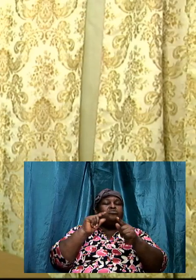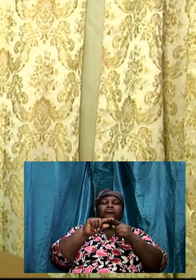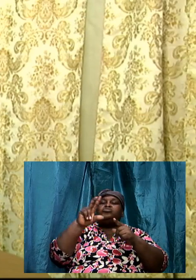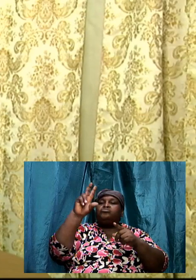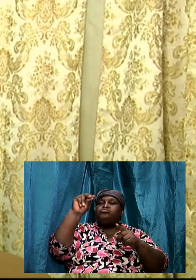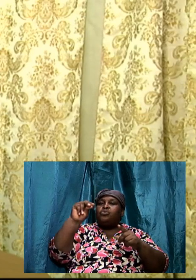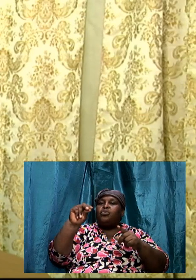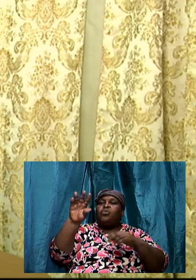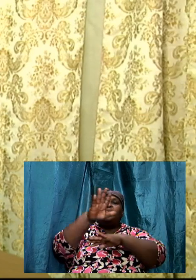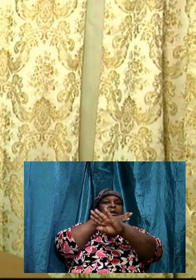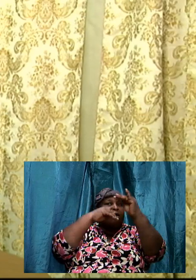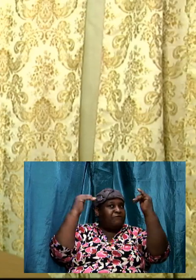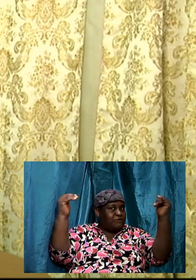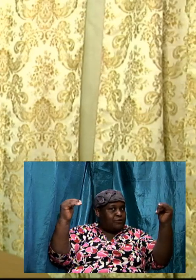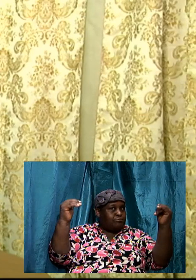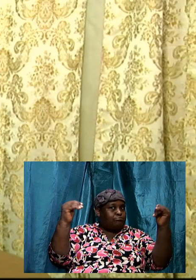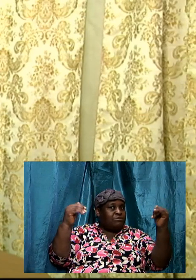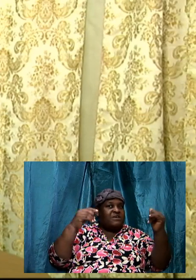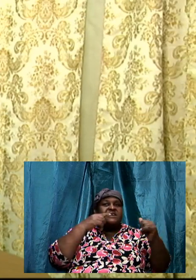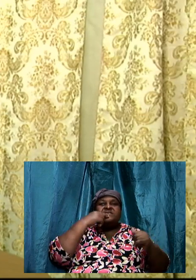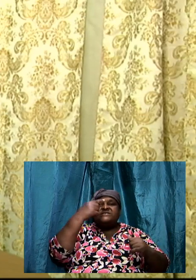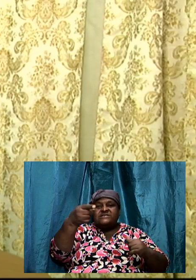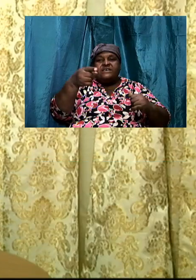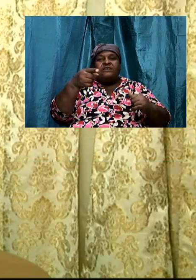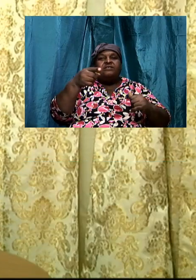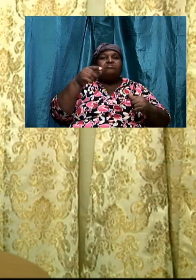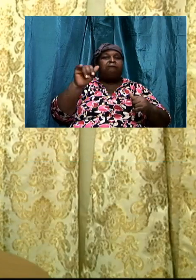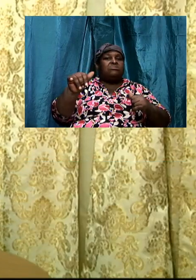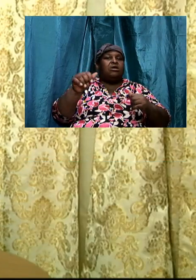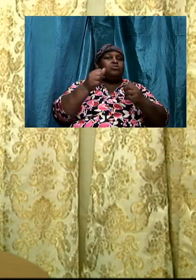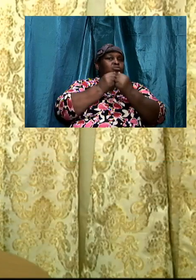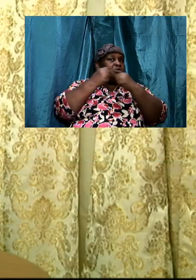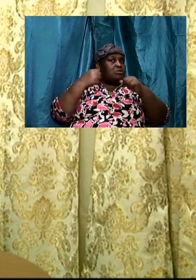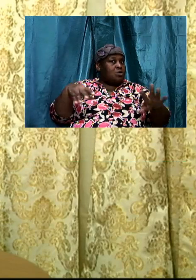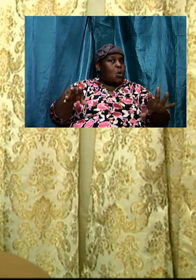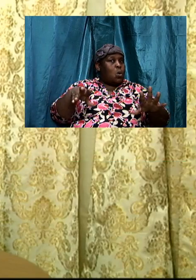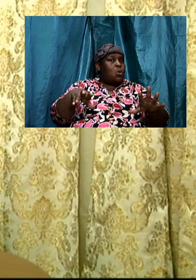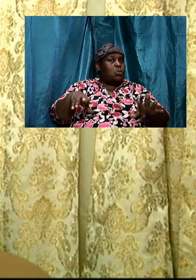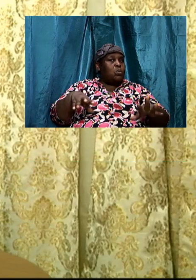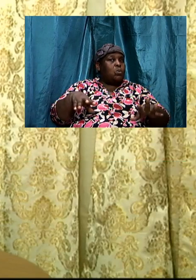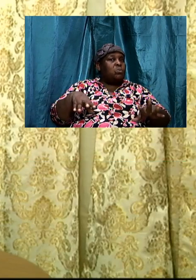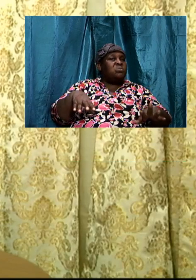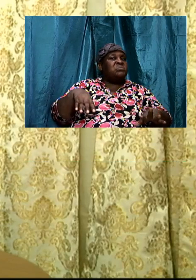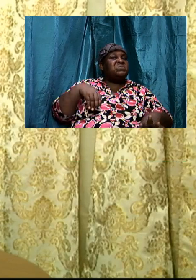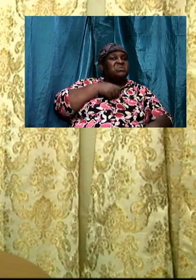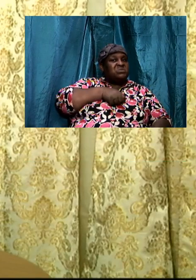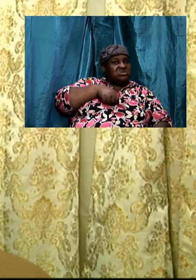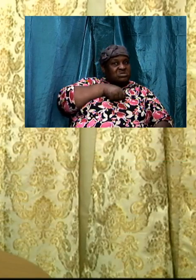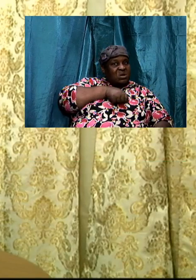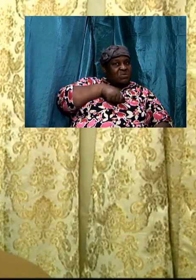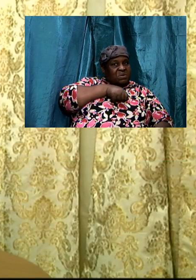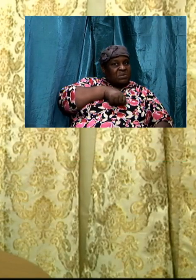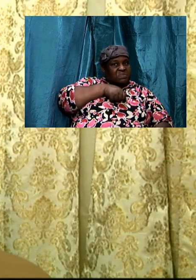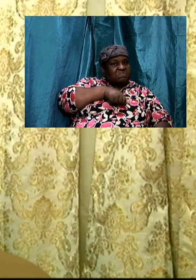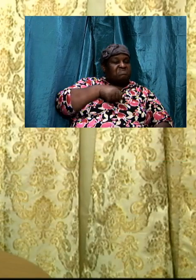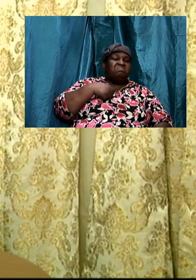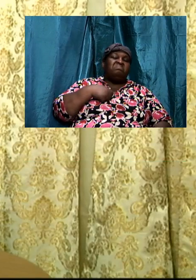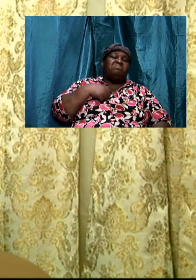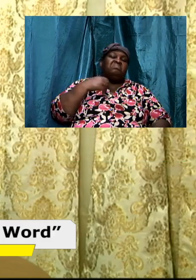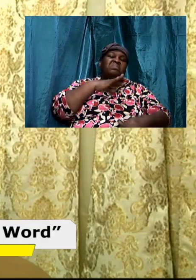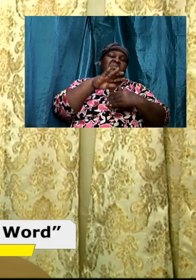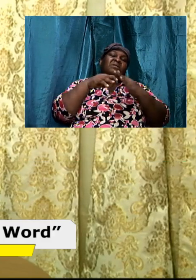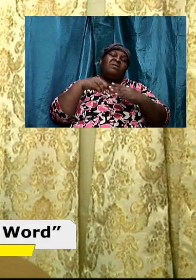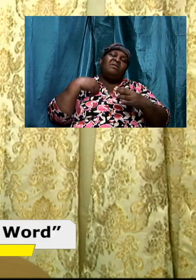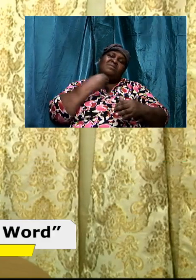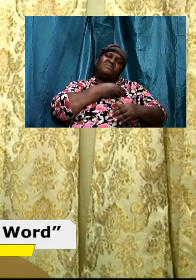And I say that without apology. It is fact. Now all of us know that